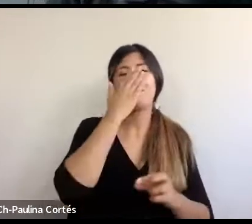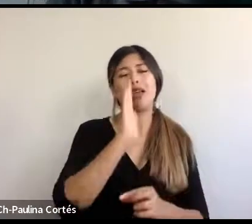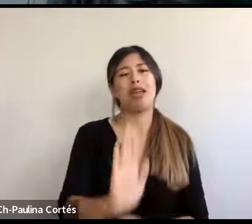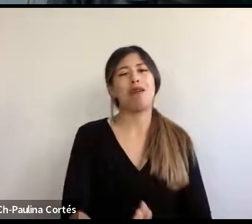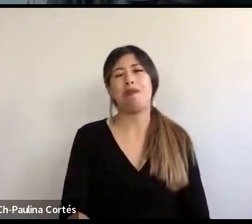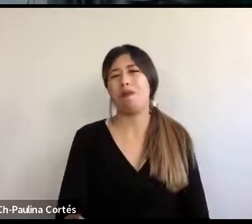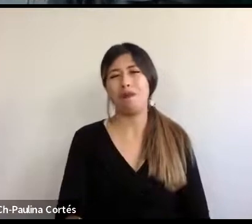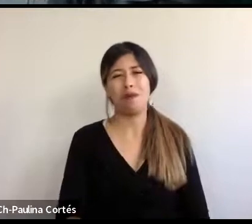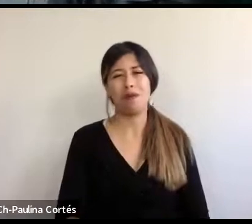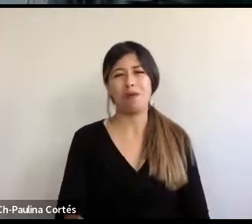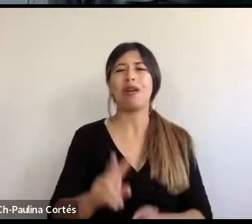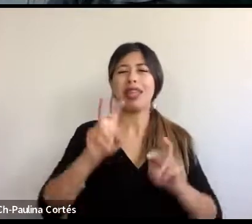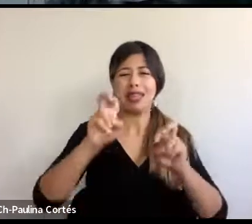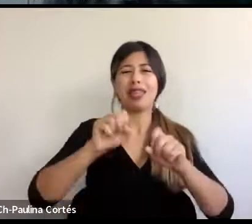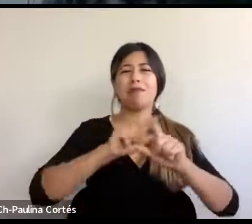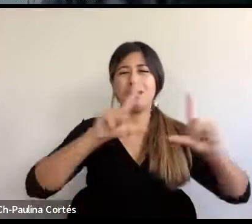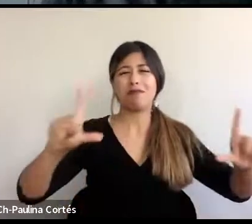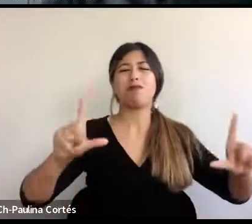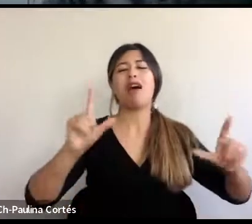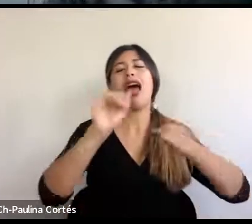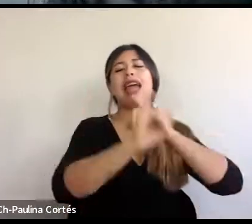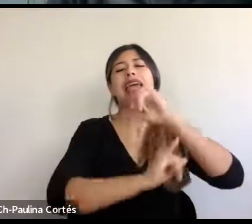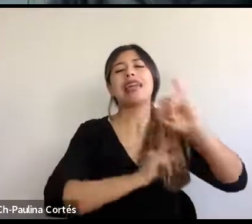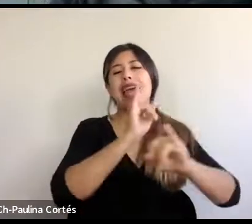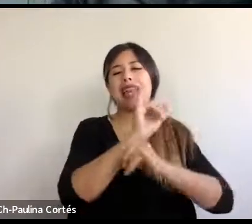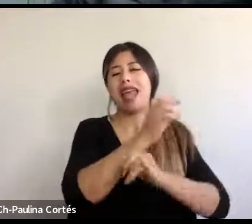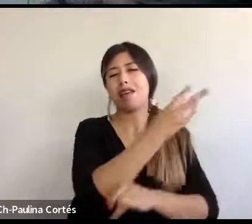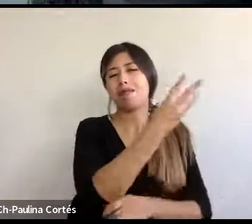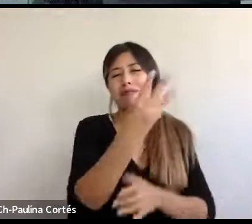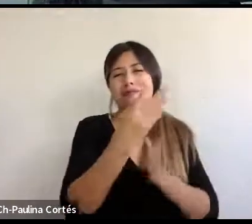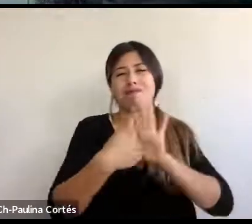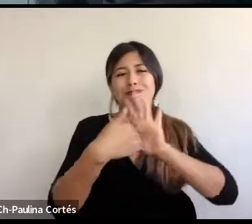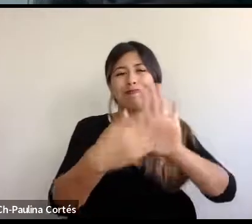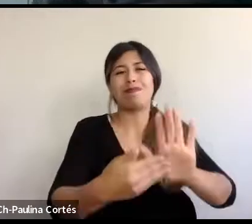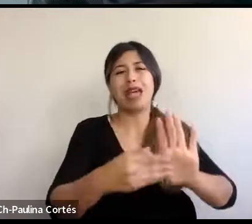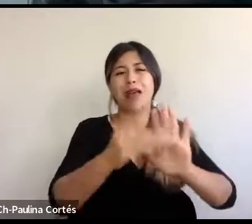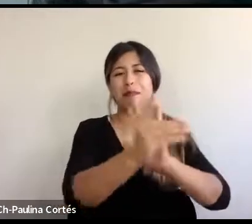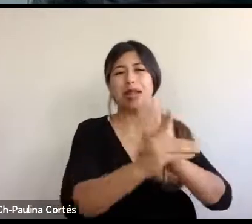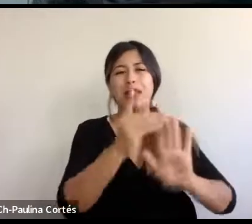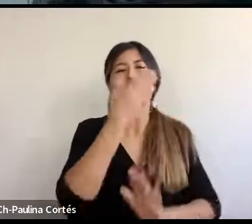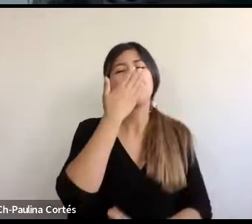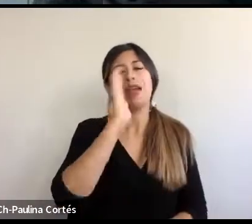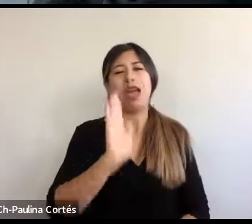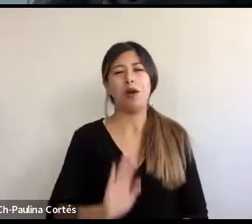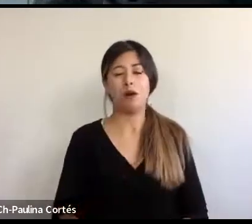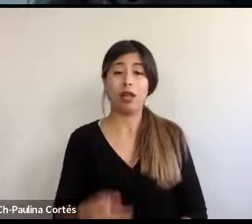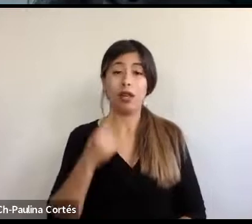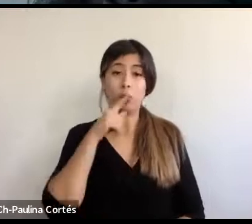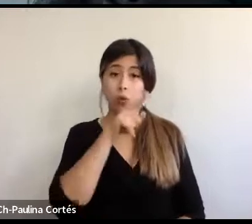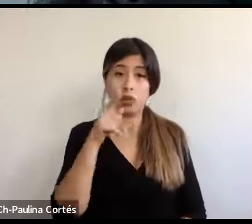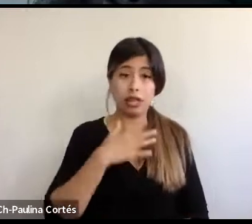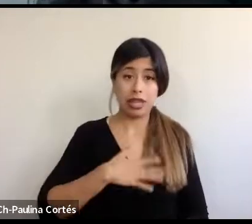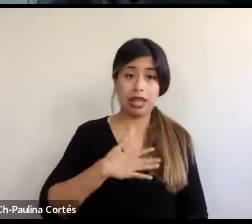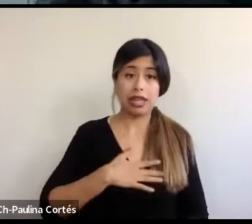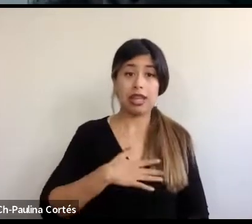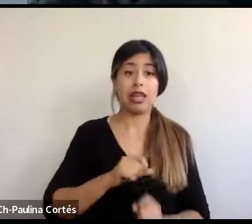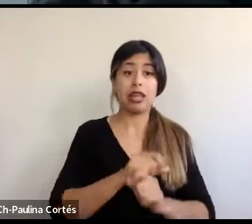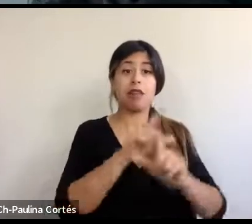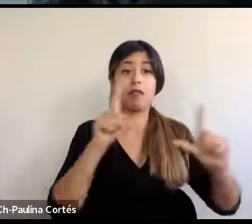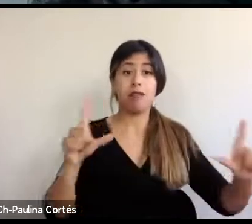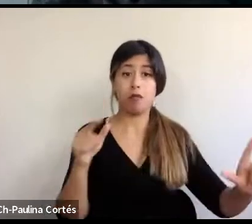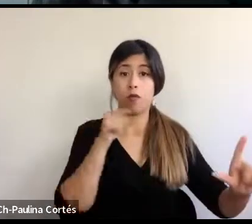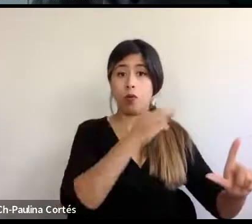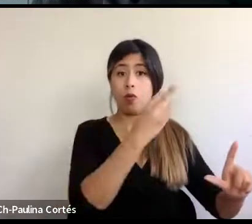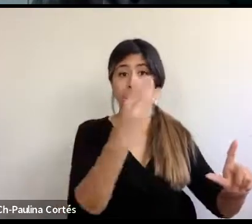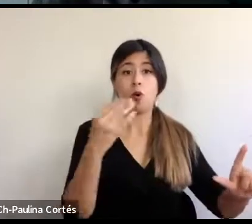to use this platform, which is called One World Live, not only for next editions, just to like for echoes of